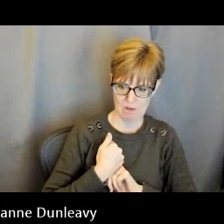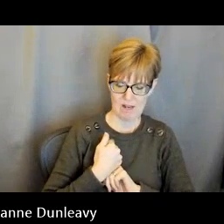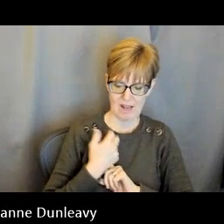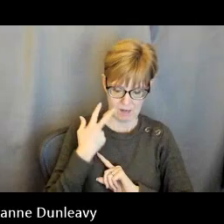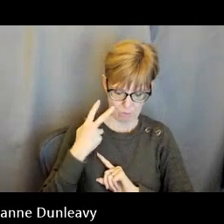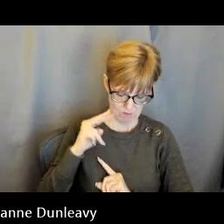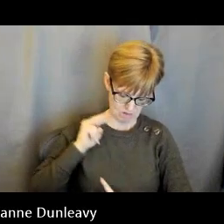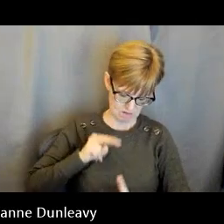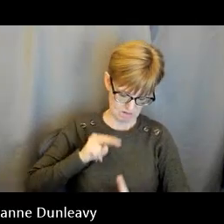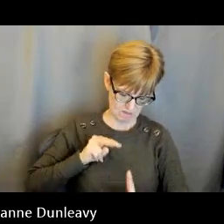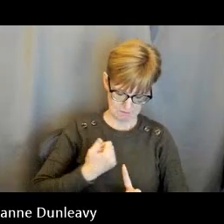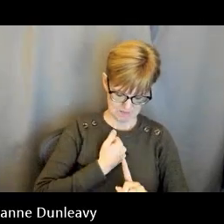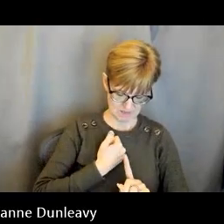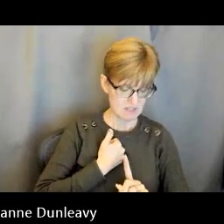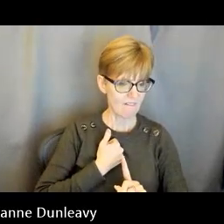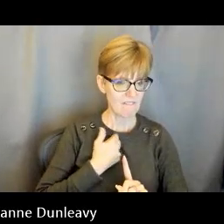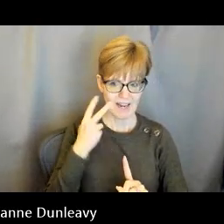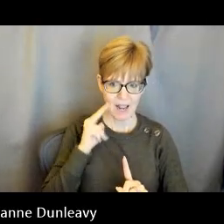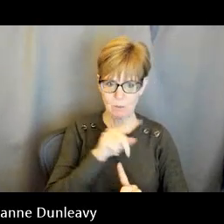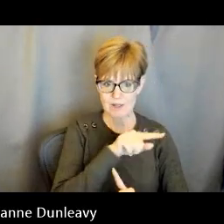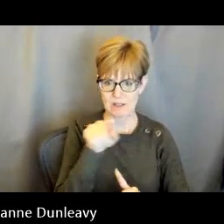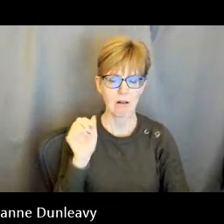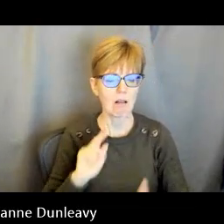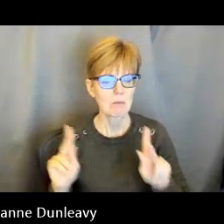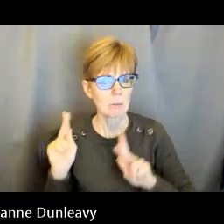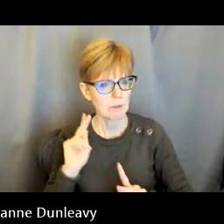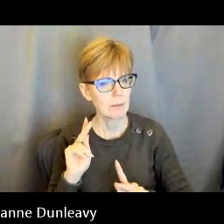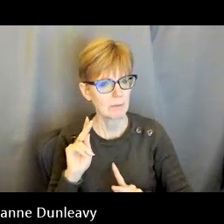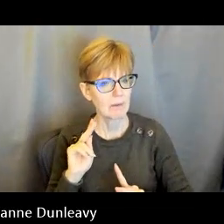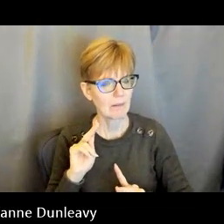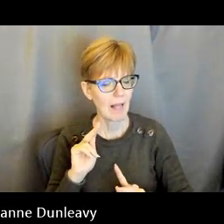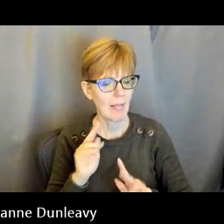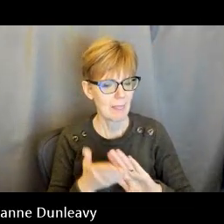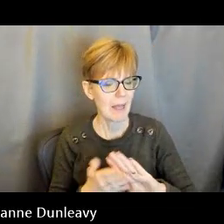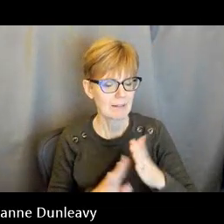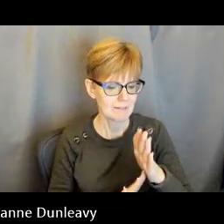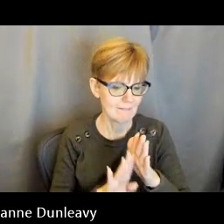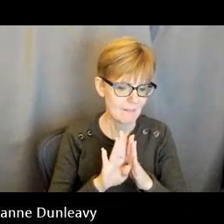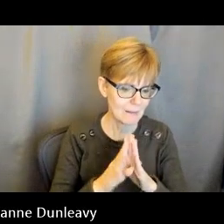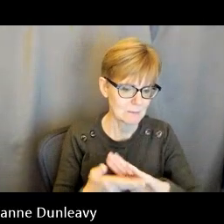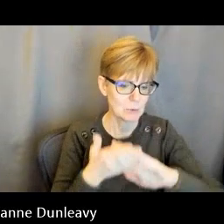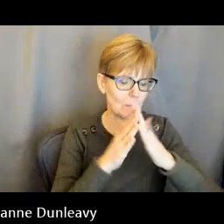see others, and thus the biases that we end up developing over time.